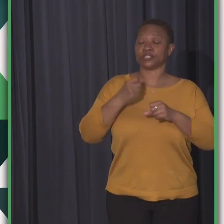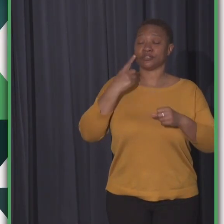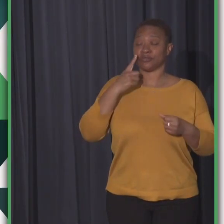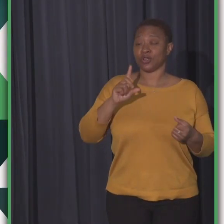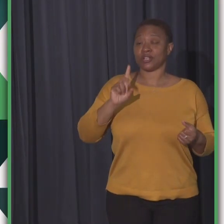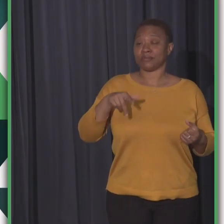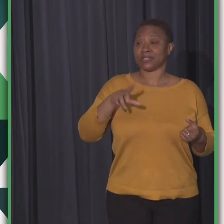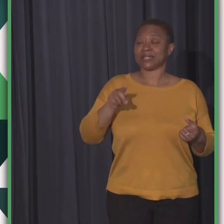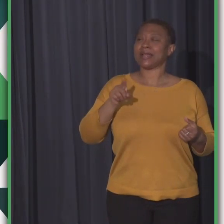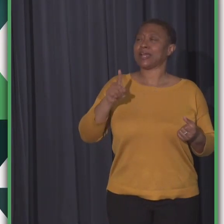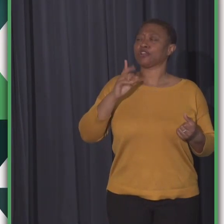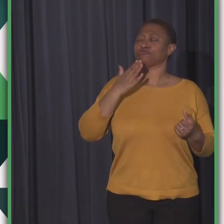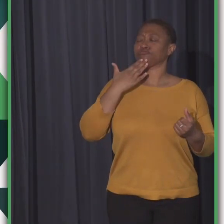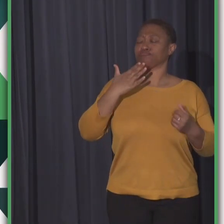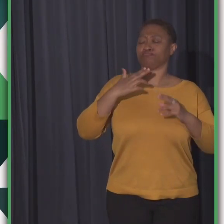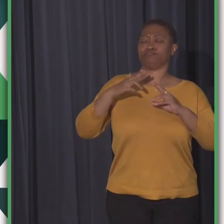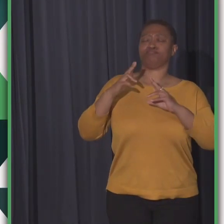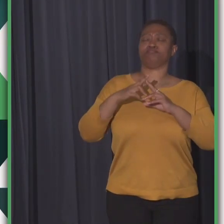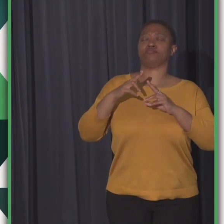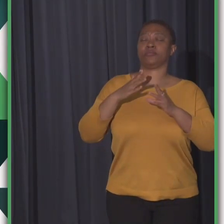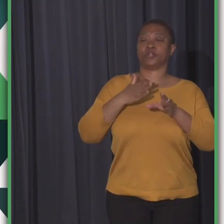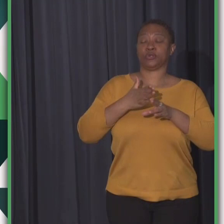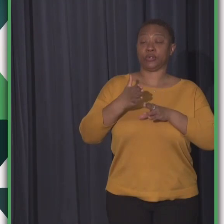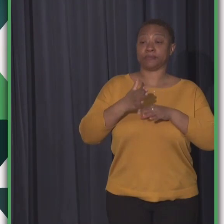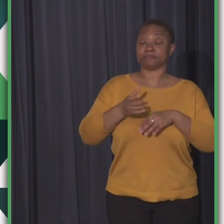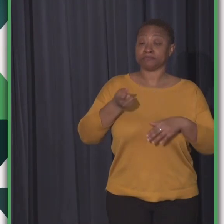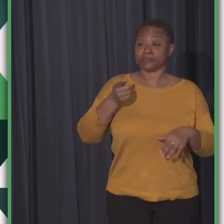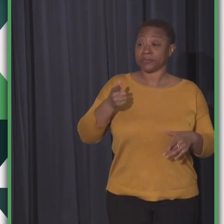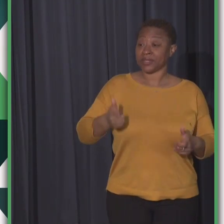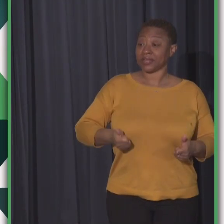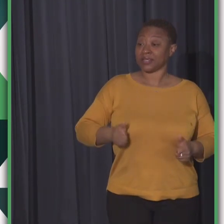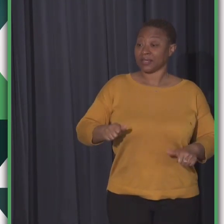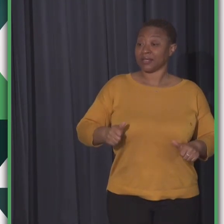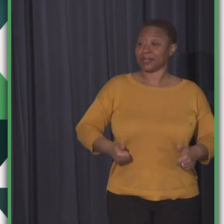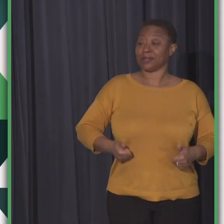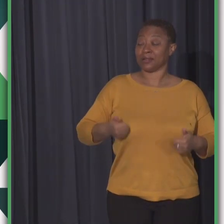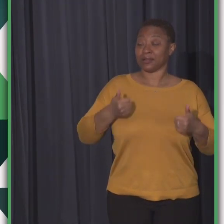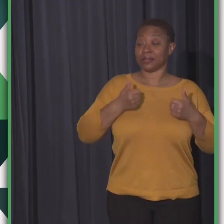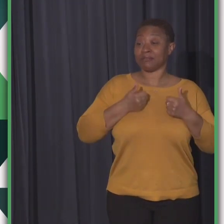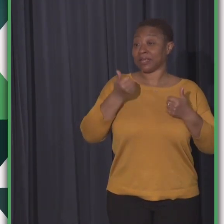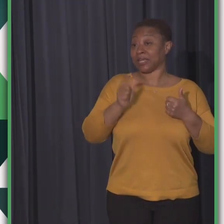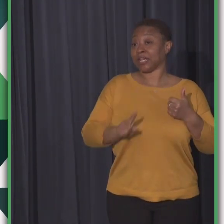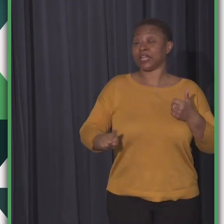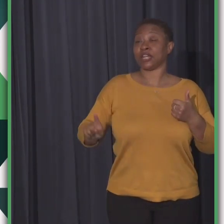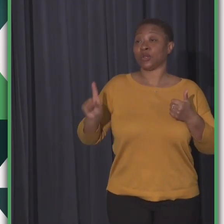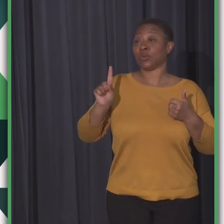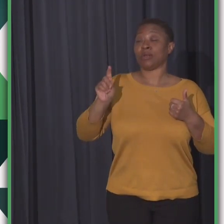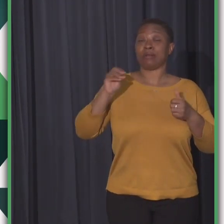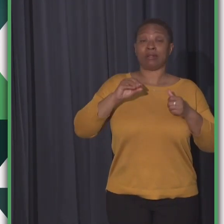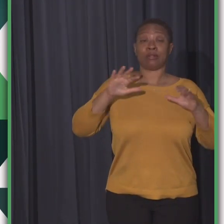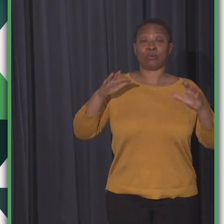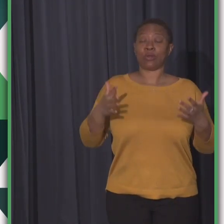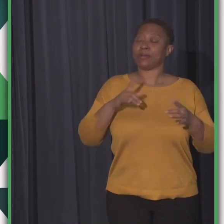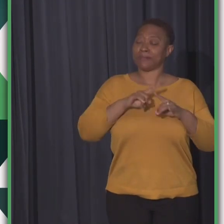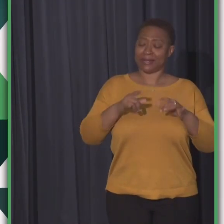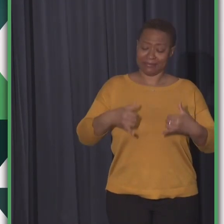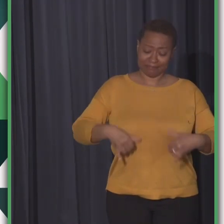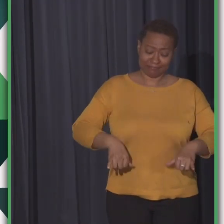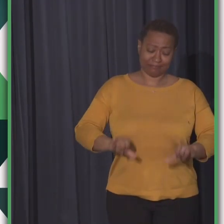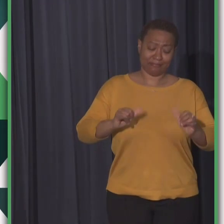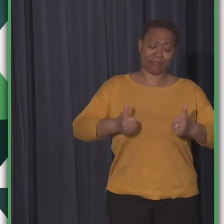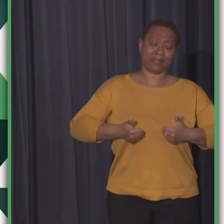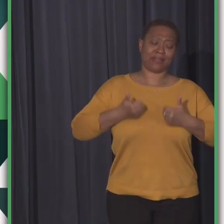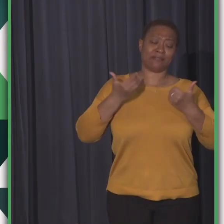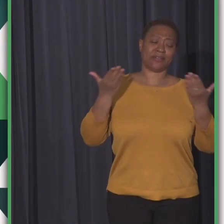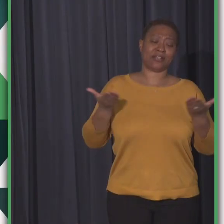stellar career. You know, he could live anywhere he wanted in the world, but he chose to remain right here in the city of